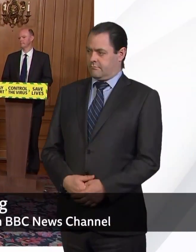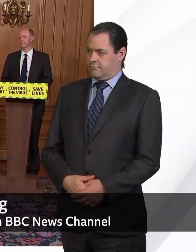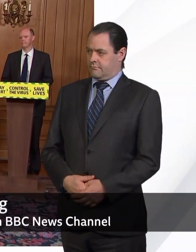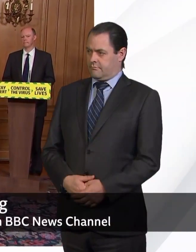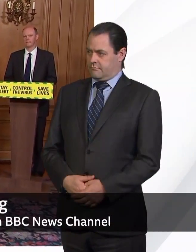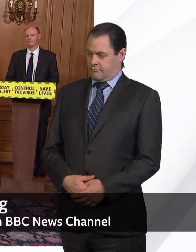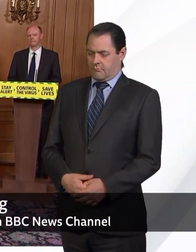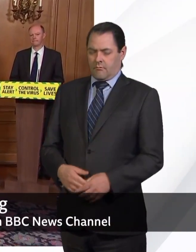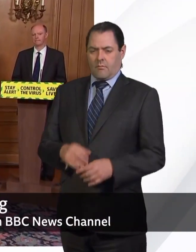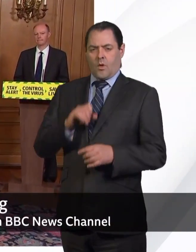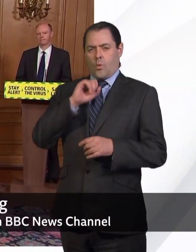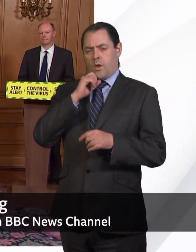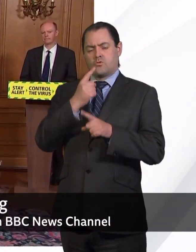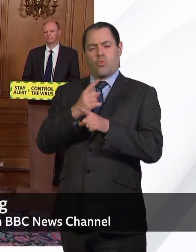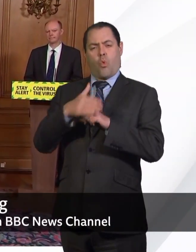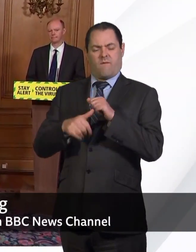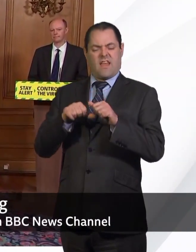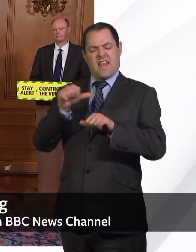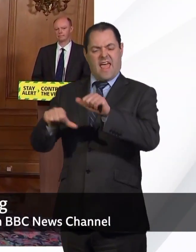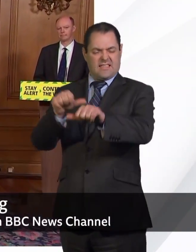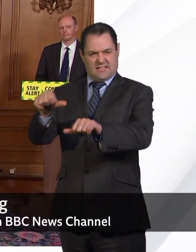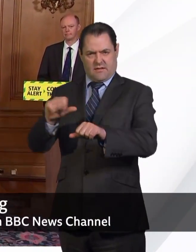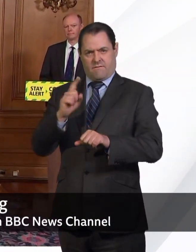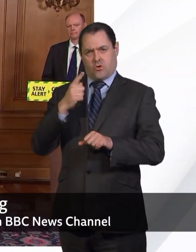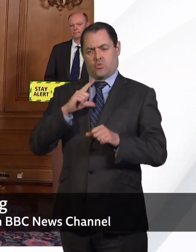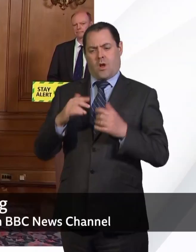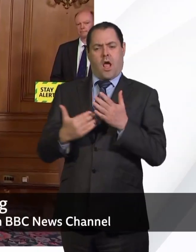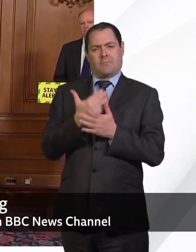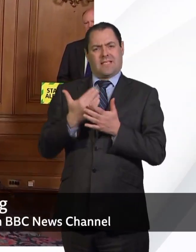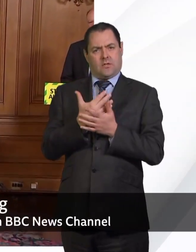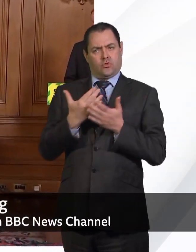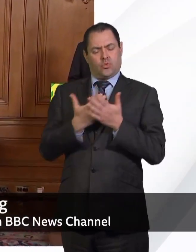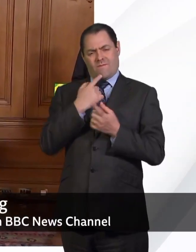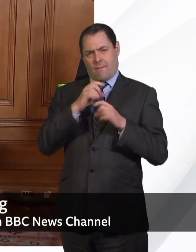in the fight against the coronavirus, let me update you on the latest data.